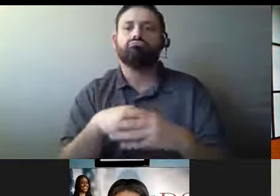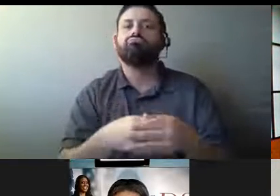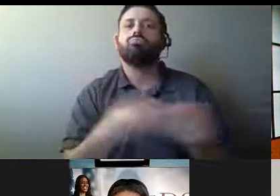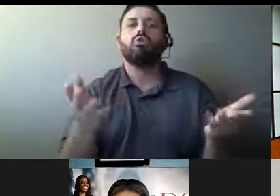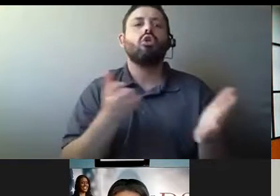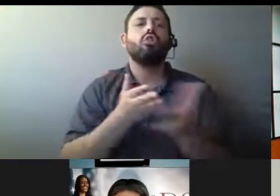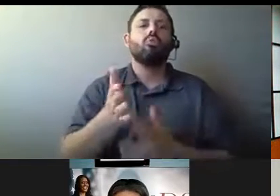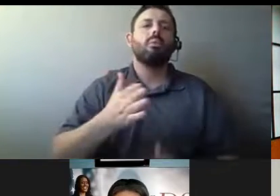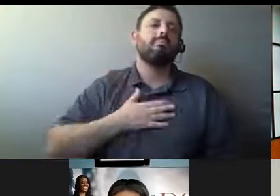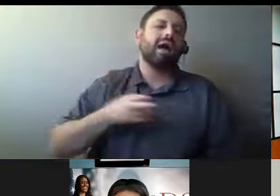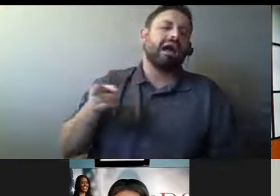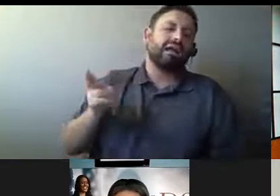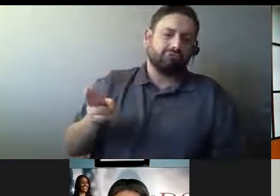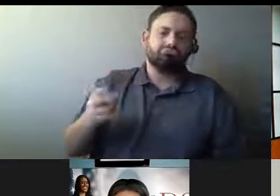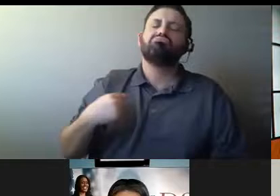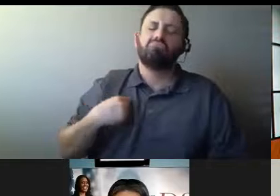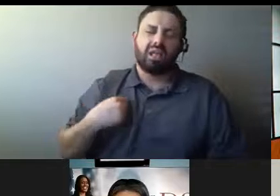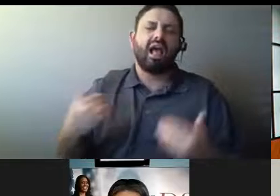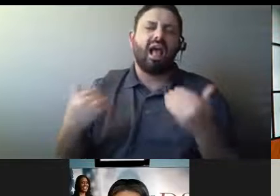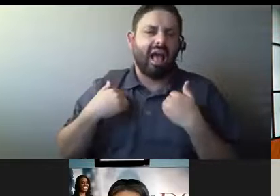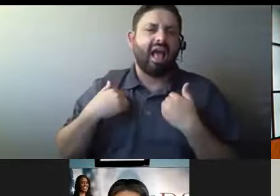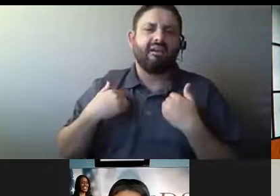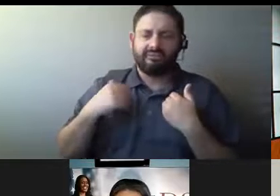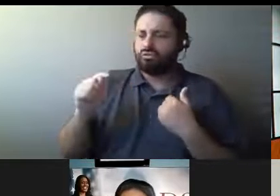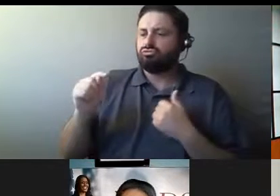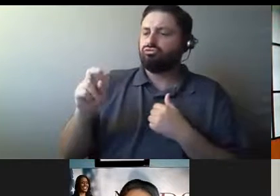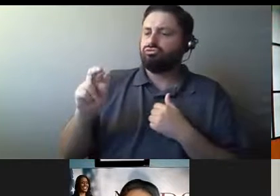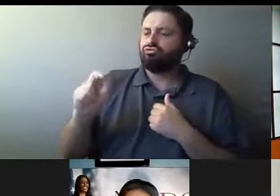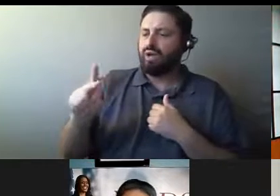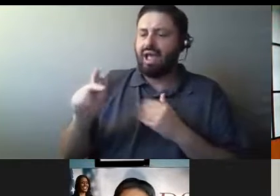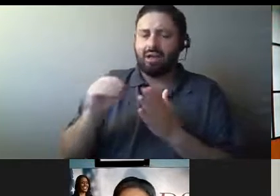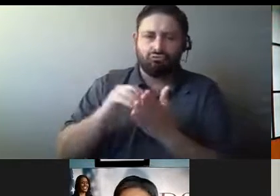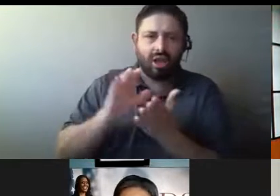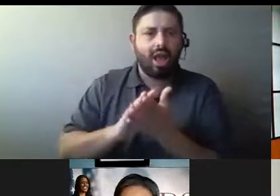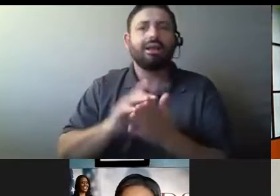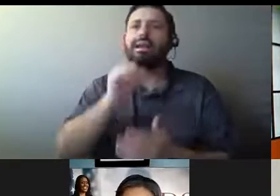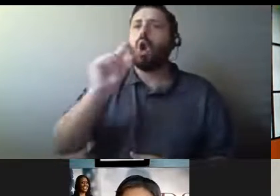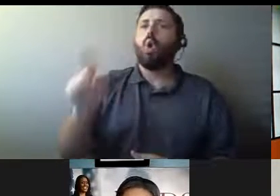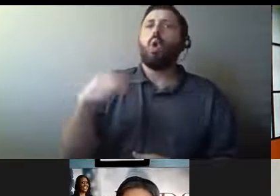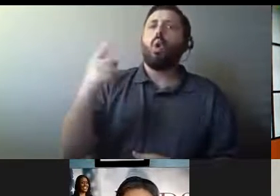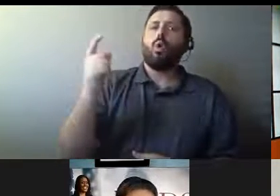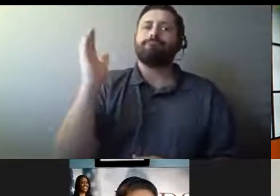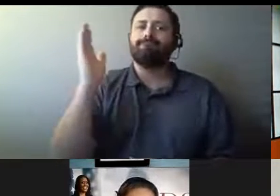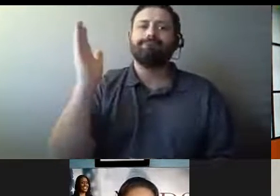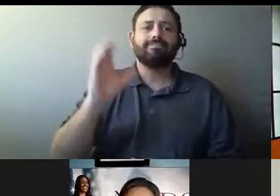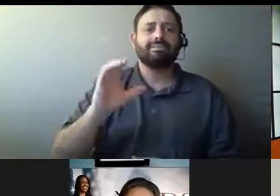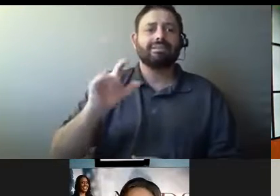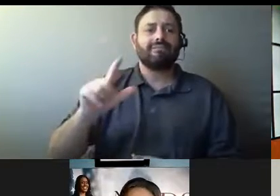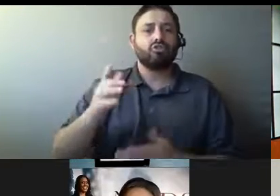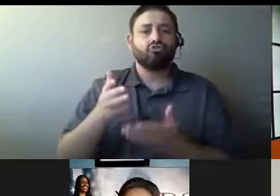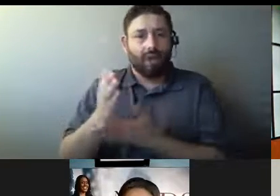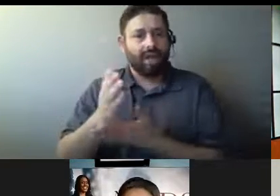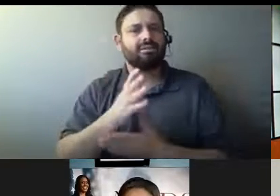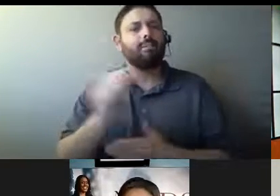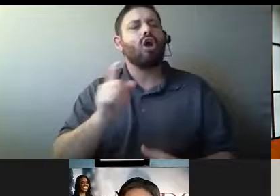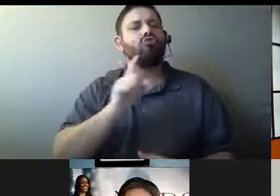my history, I've proven to have a track record, not only of speaking about civil rights and taking care of people, but in actually living that